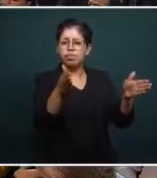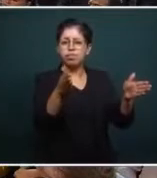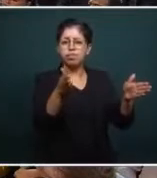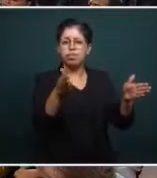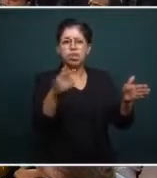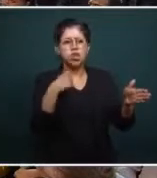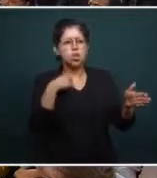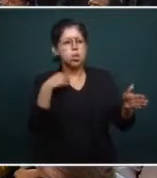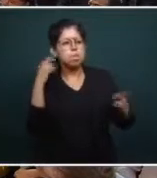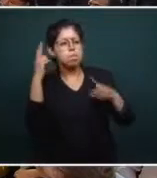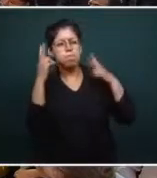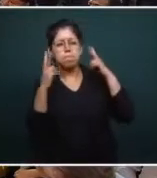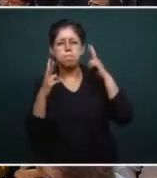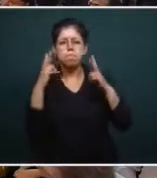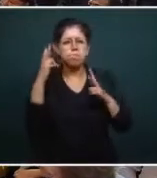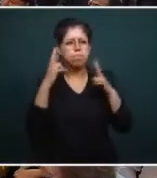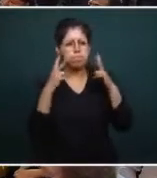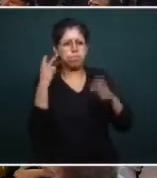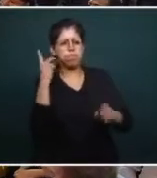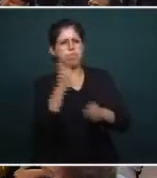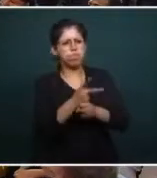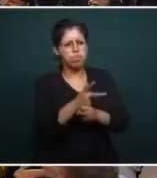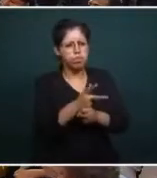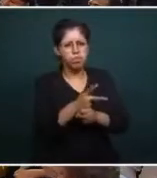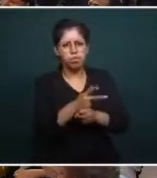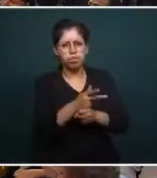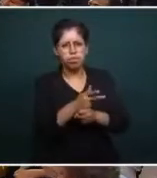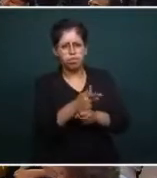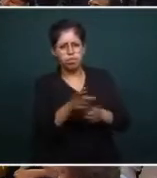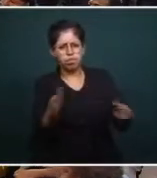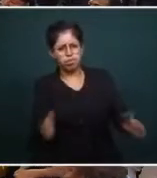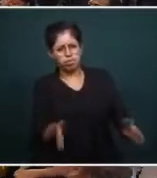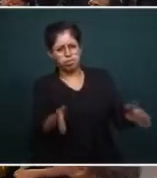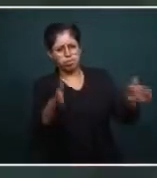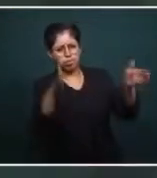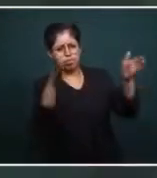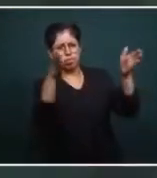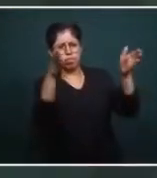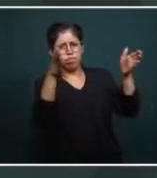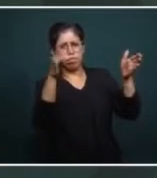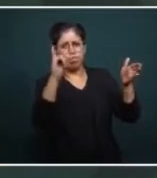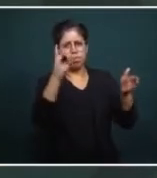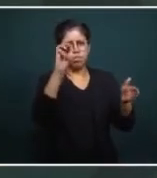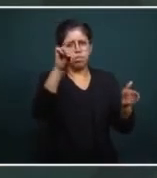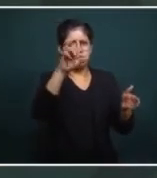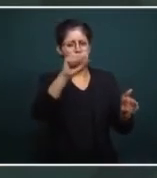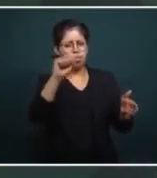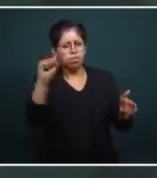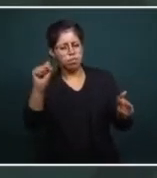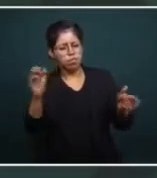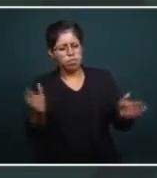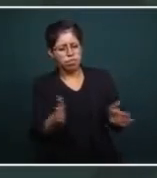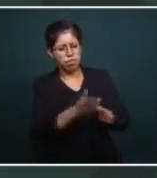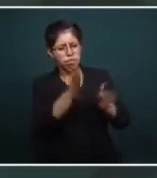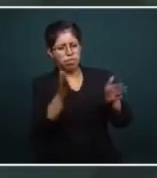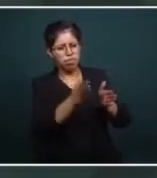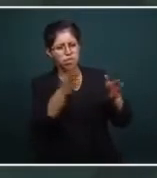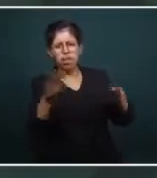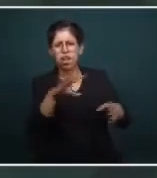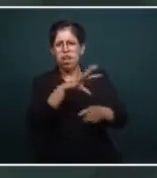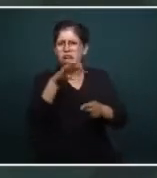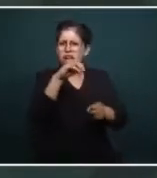gira, vemos un I'll go to hospital a meeting and we see a hospital, seguro de IMSS and Bienestar. security IMSS saturado. Bienestar